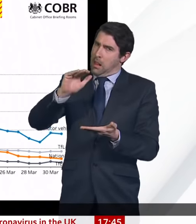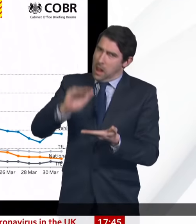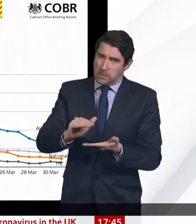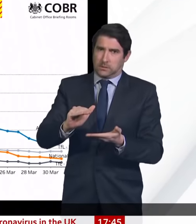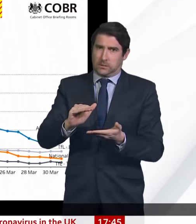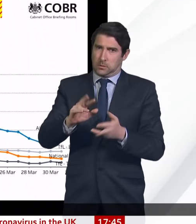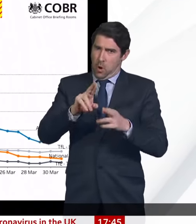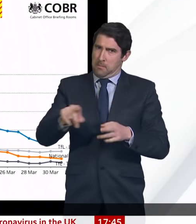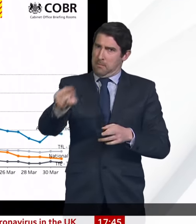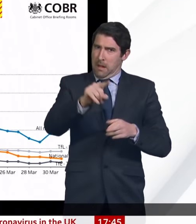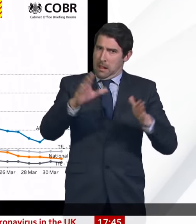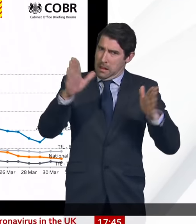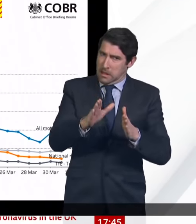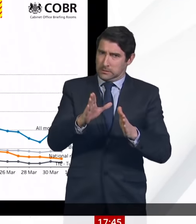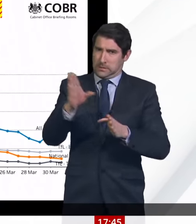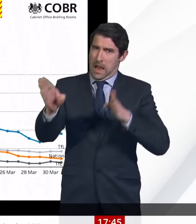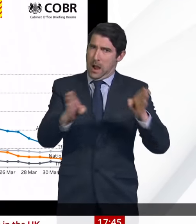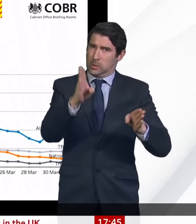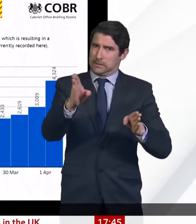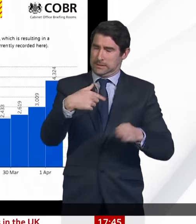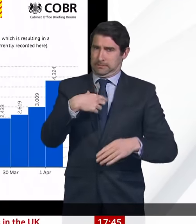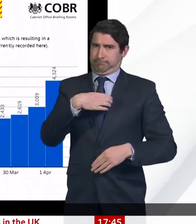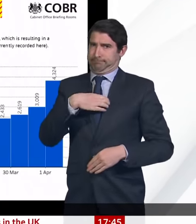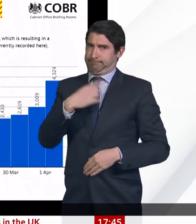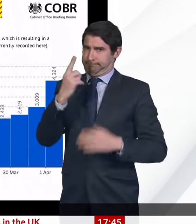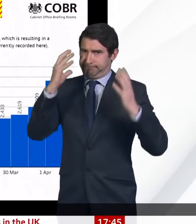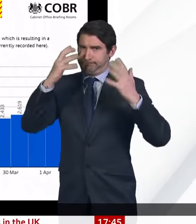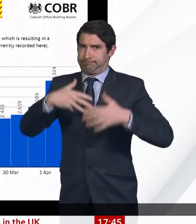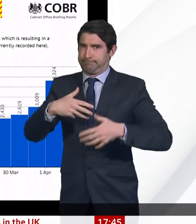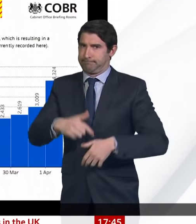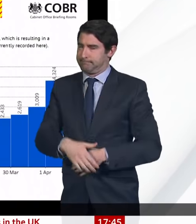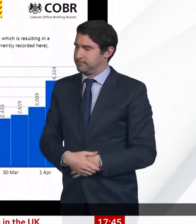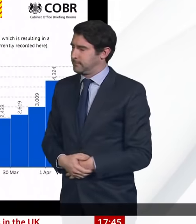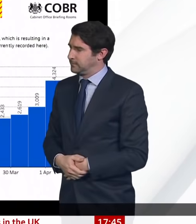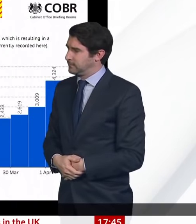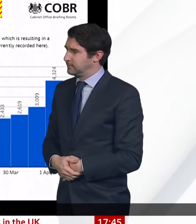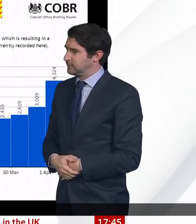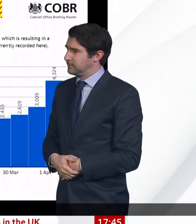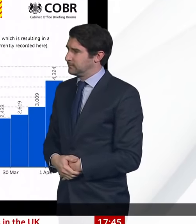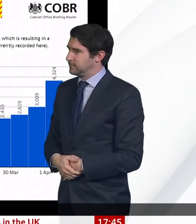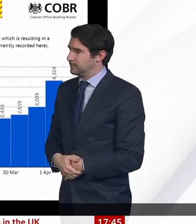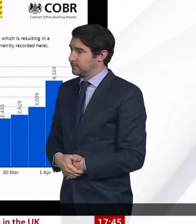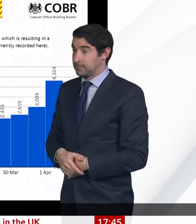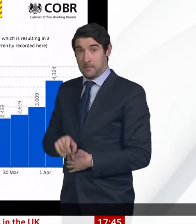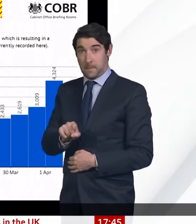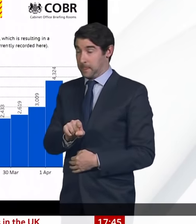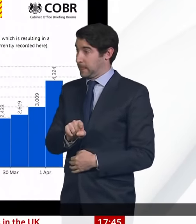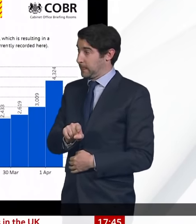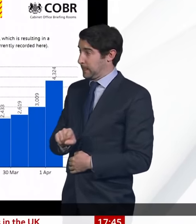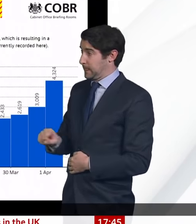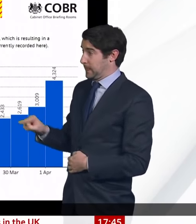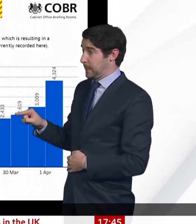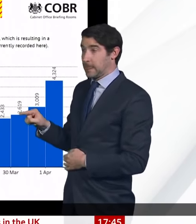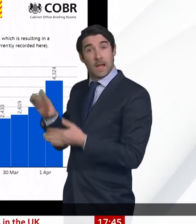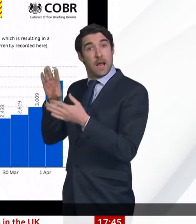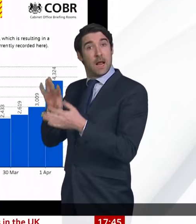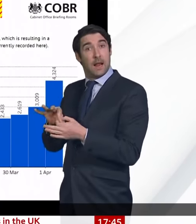more. In the next slide, we begin to show how that translates into infections